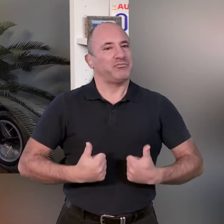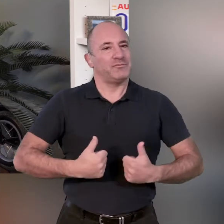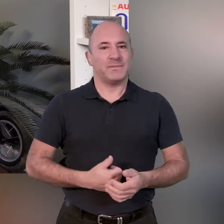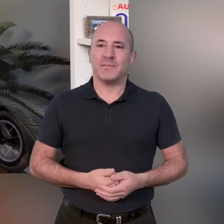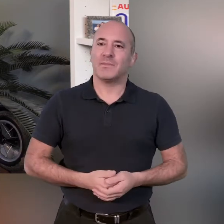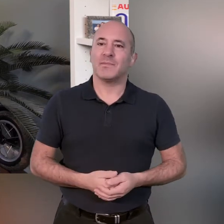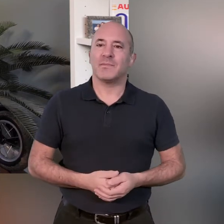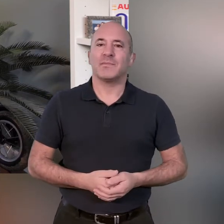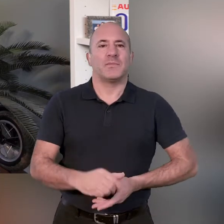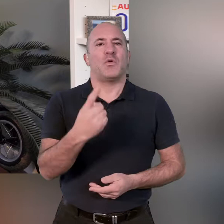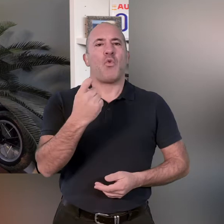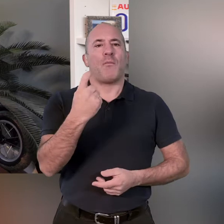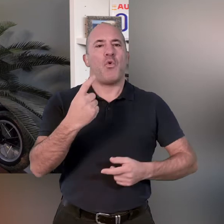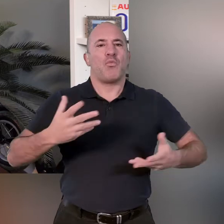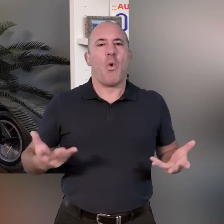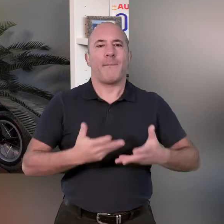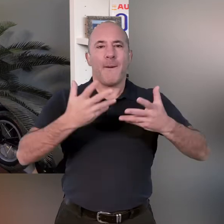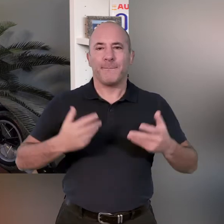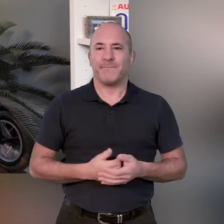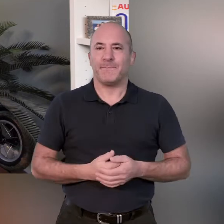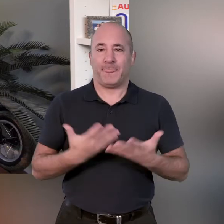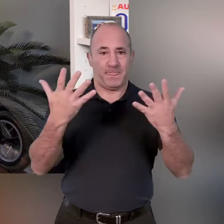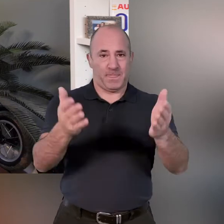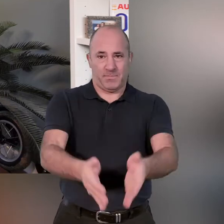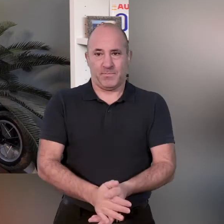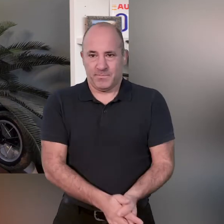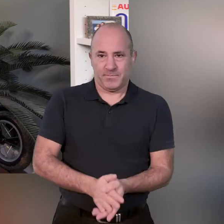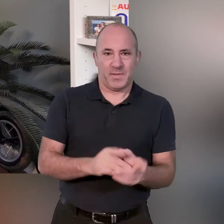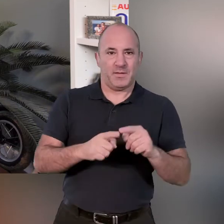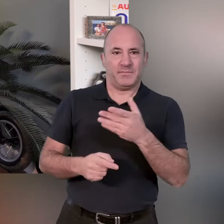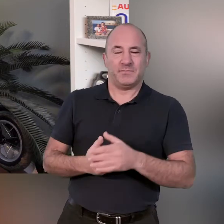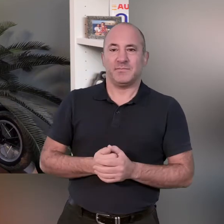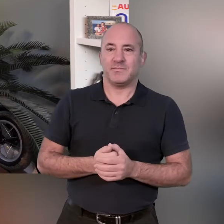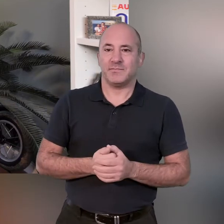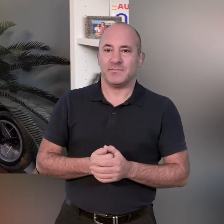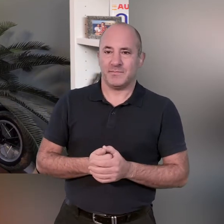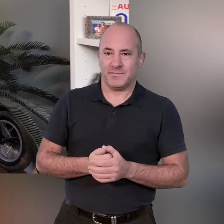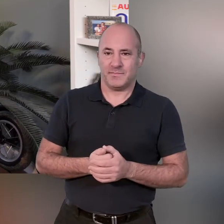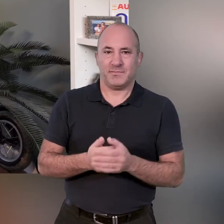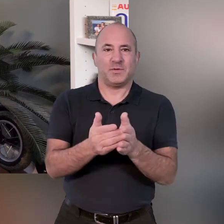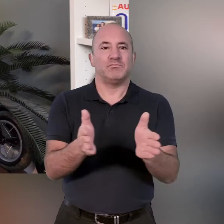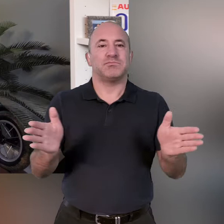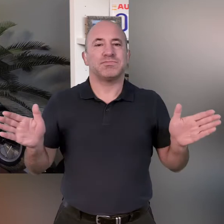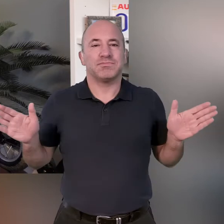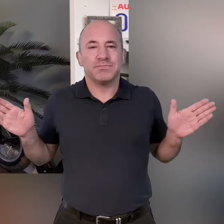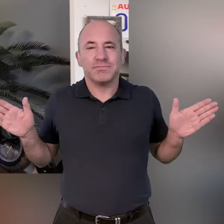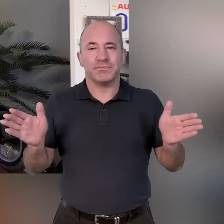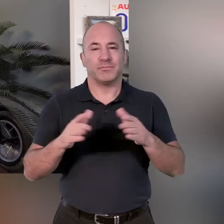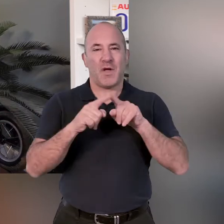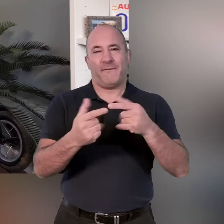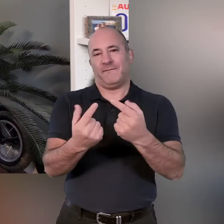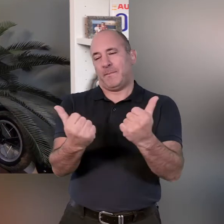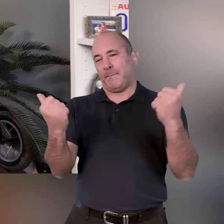strong. Okay, last warm-up bit here. We're going to have our hands out in front of us and then behind us here,